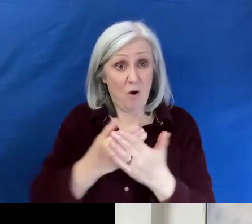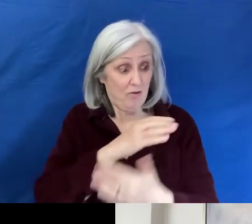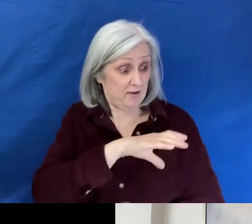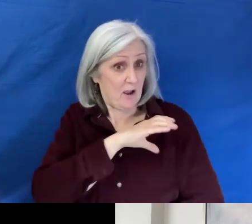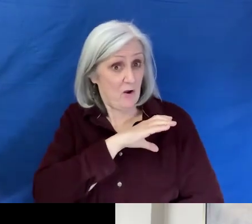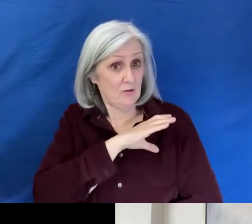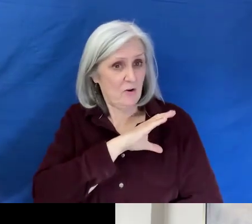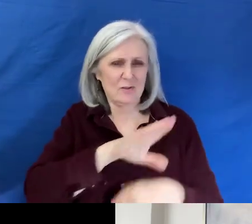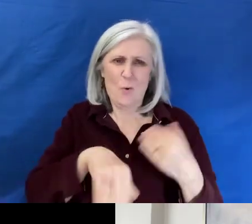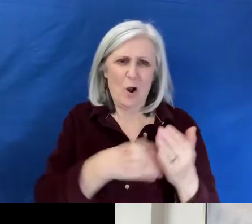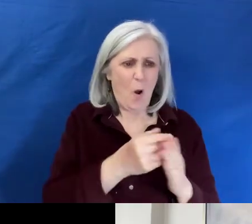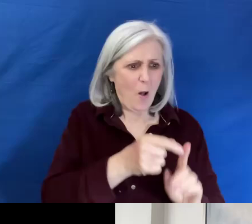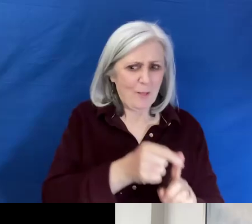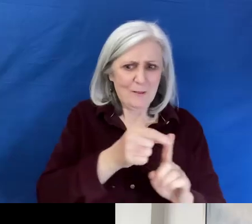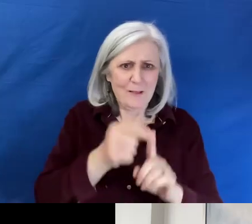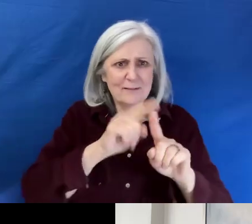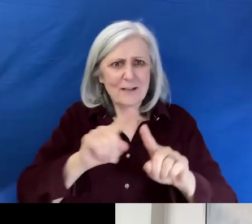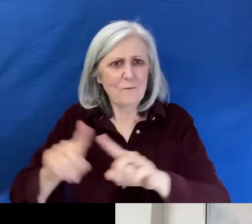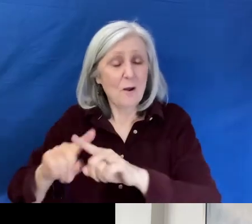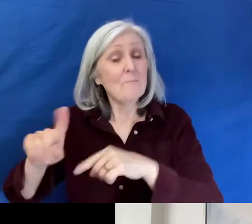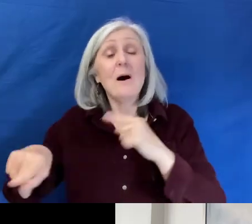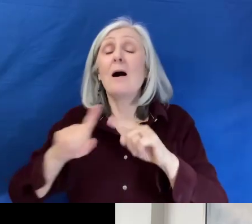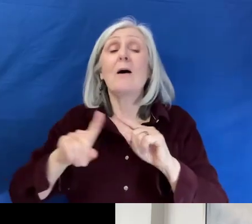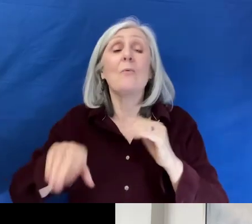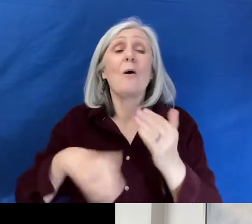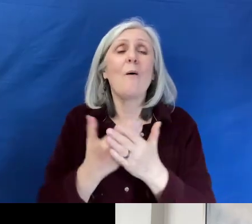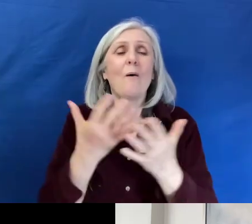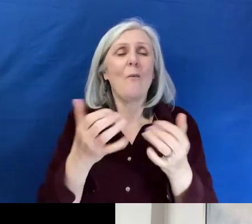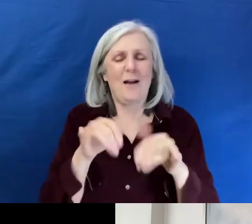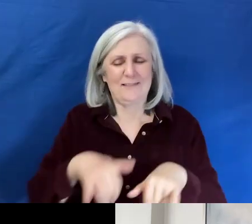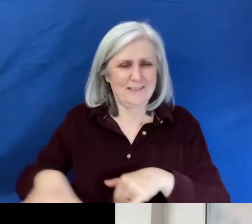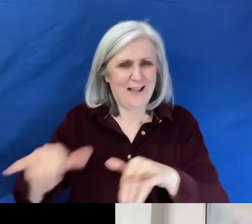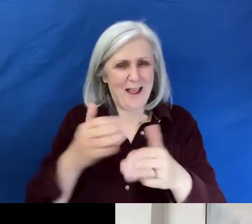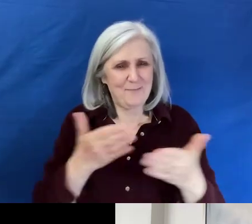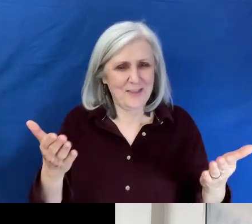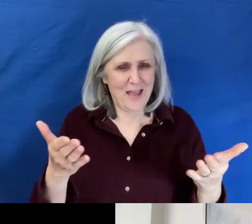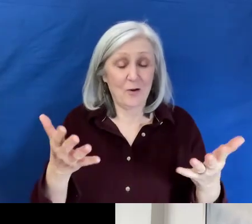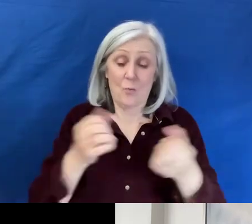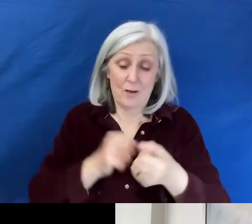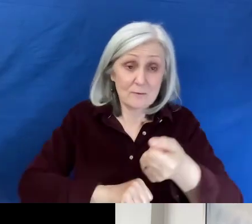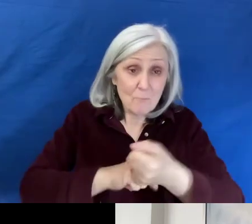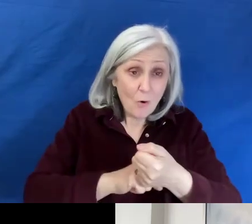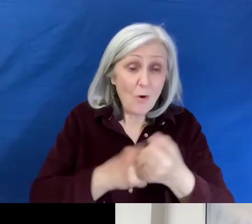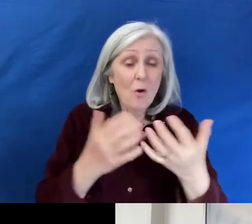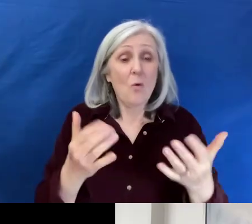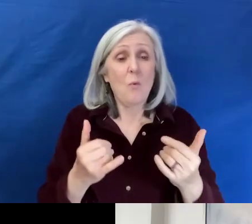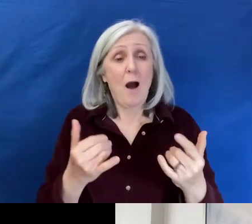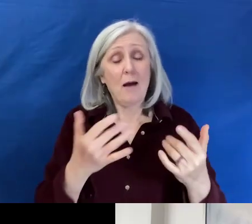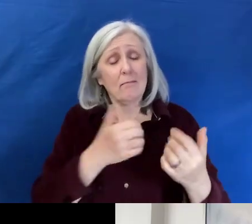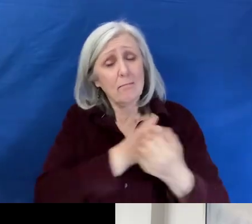so different, but we all want the same thing, which is to, be supported, be loved,